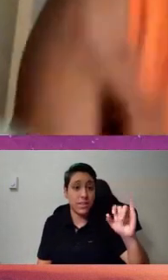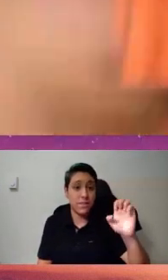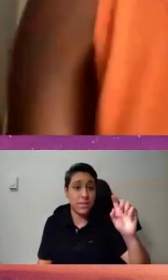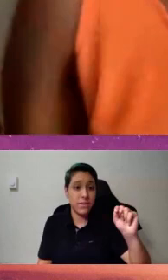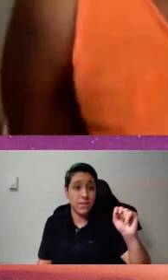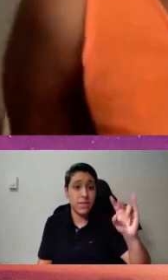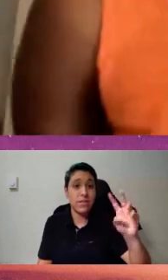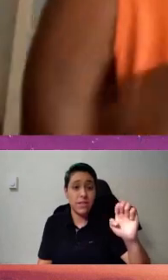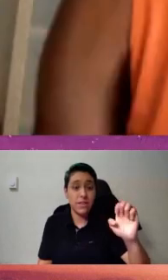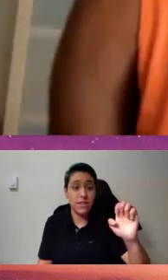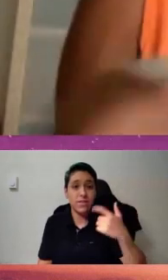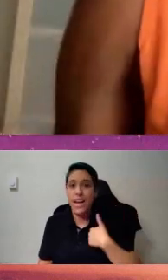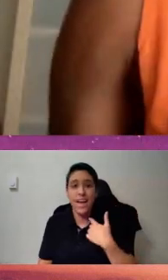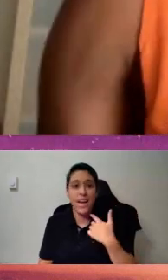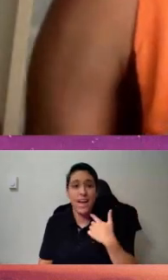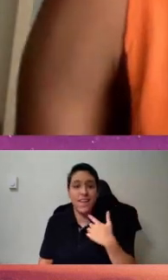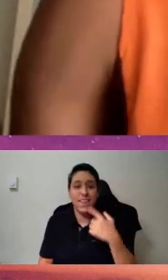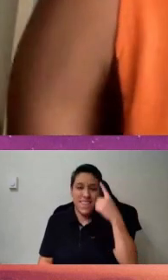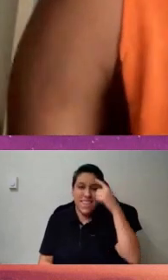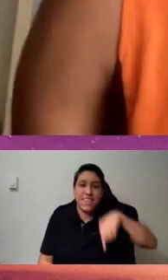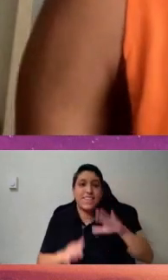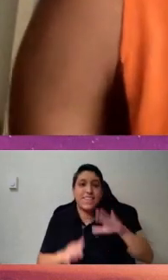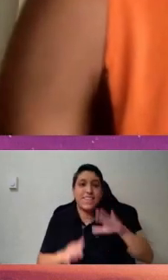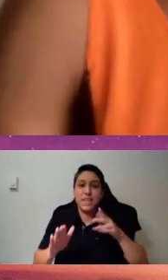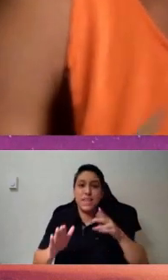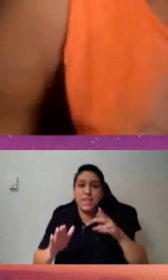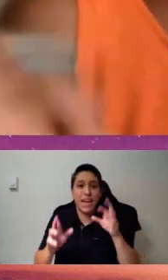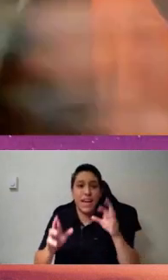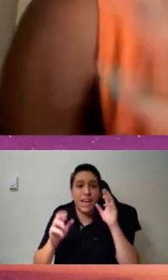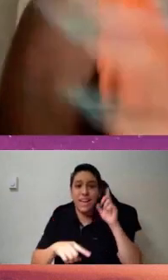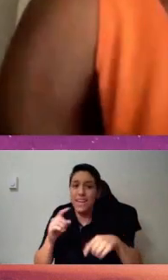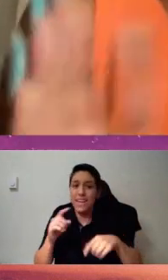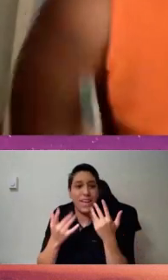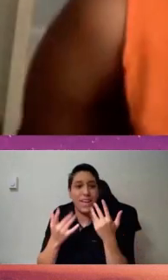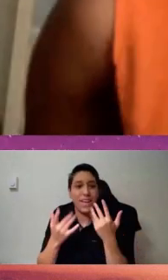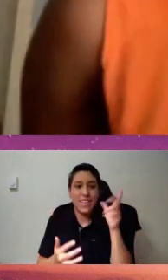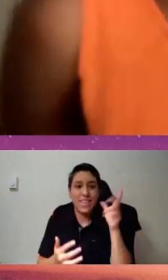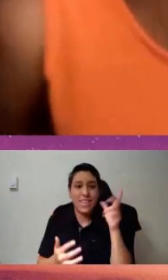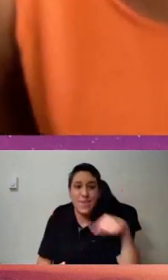I cannot wait to hear you all as well. Oh my God.